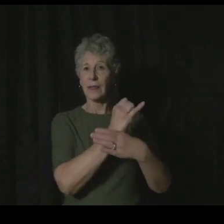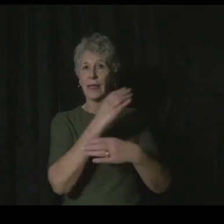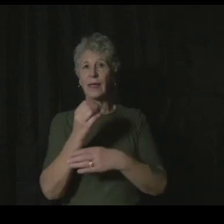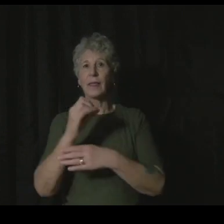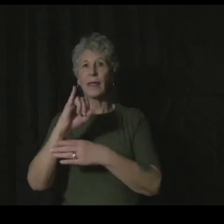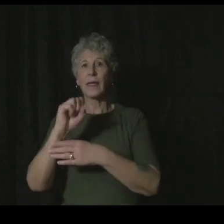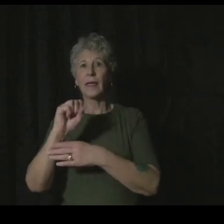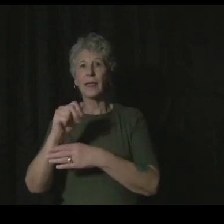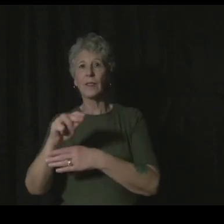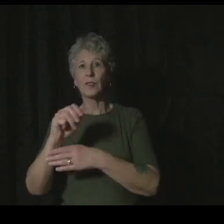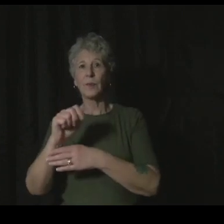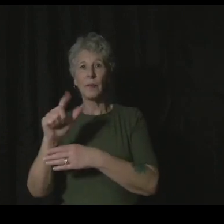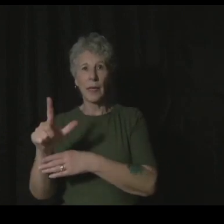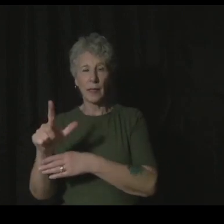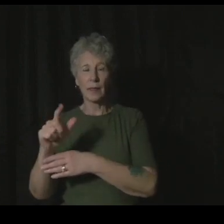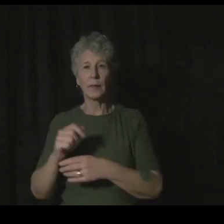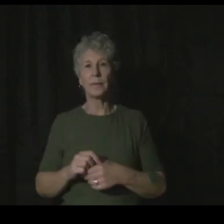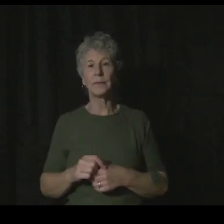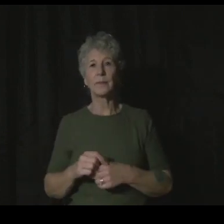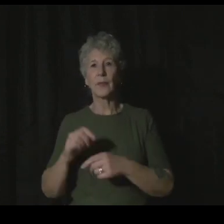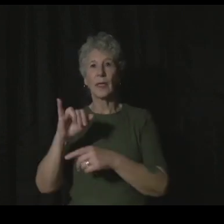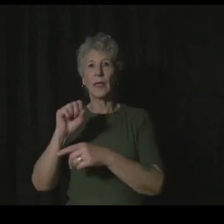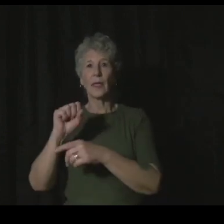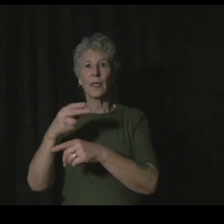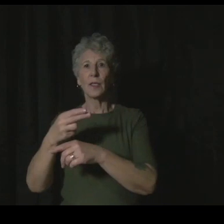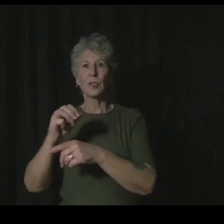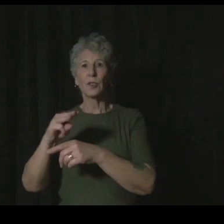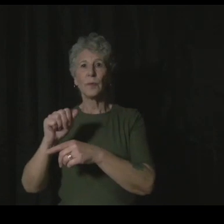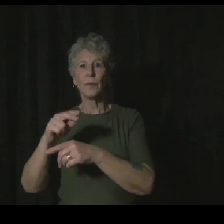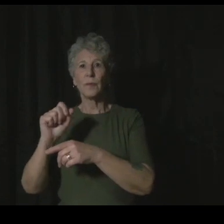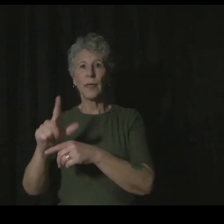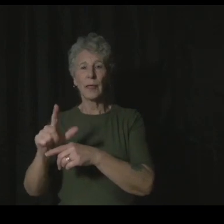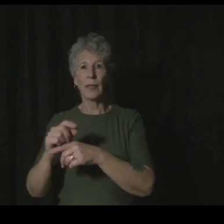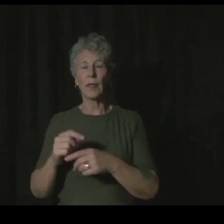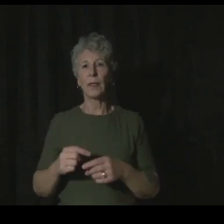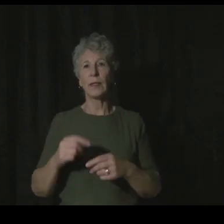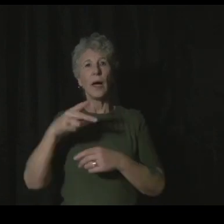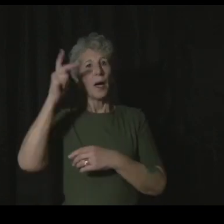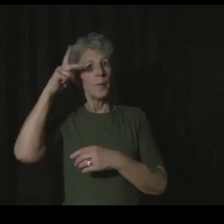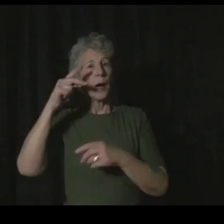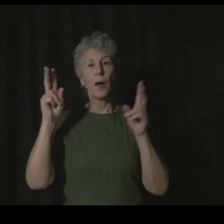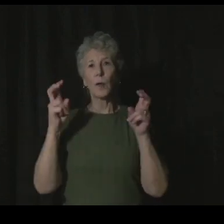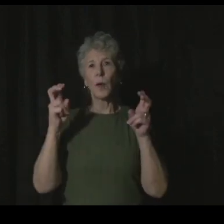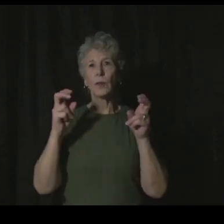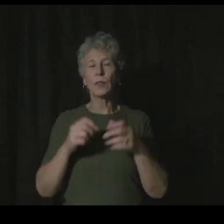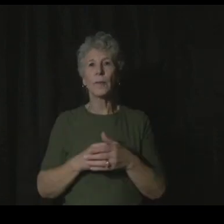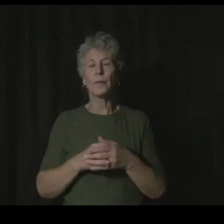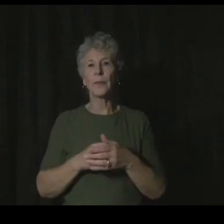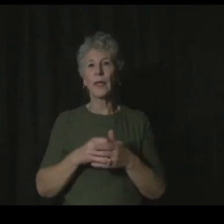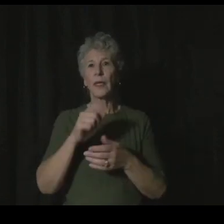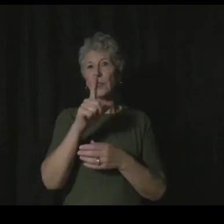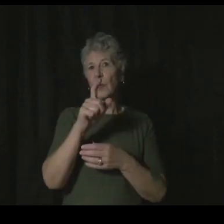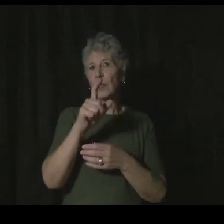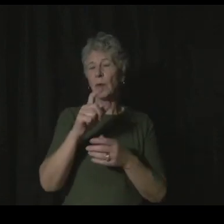He actually had many later on, too. Ishmael. And so Paul quotes Genesis 21:12 in verse 7, and he says,